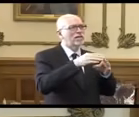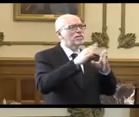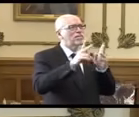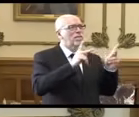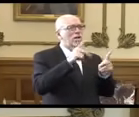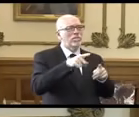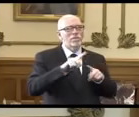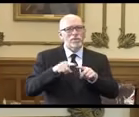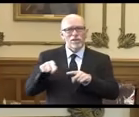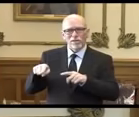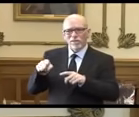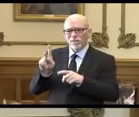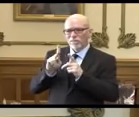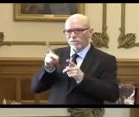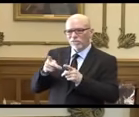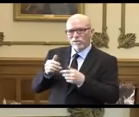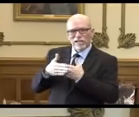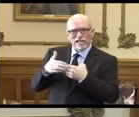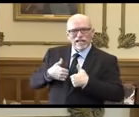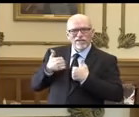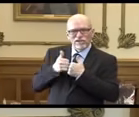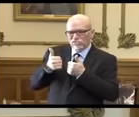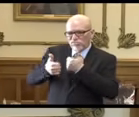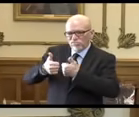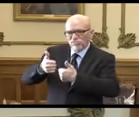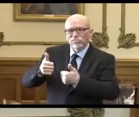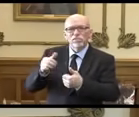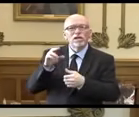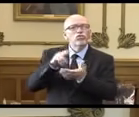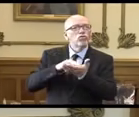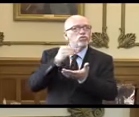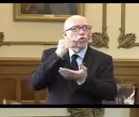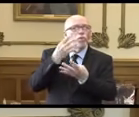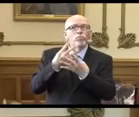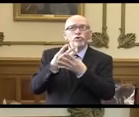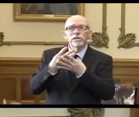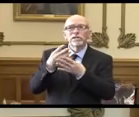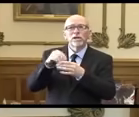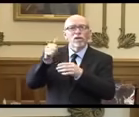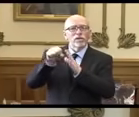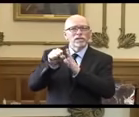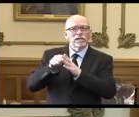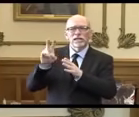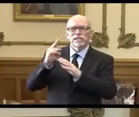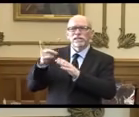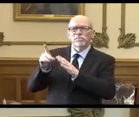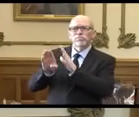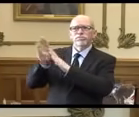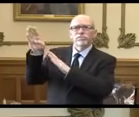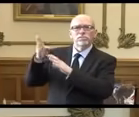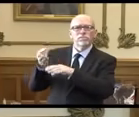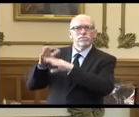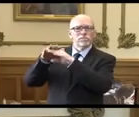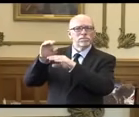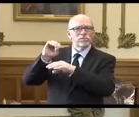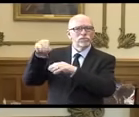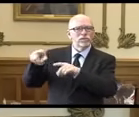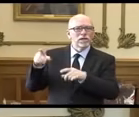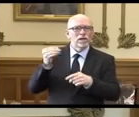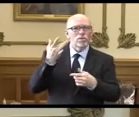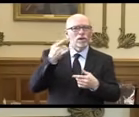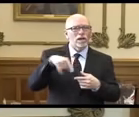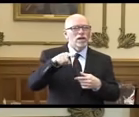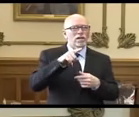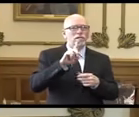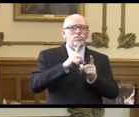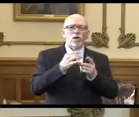where individuals are in close quarters, such as nursing homes and prisons in other states, see more significant rates of infection? And why won't the